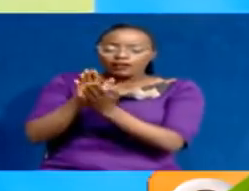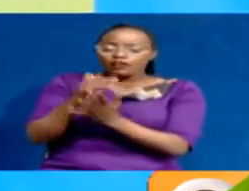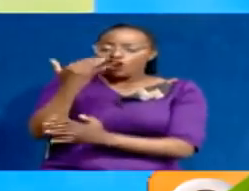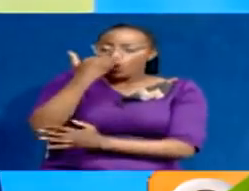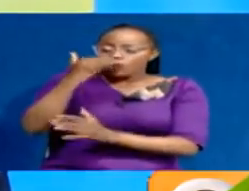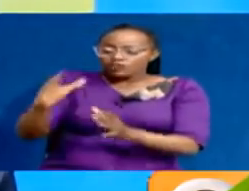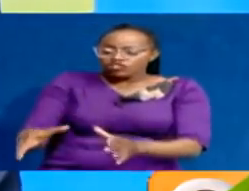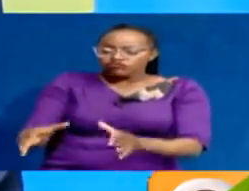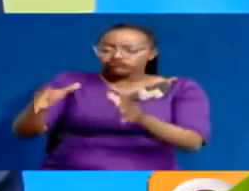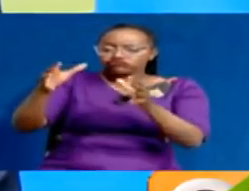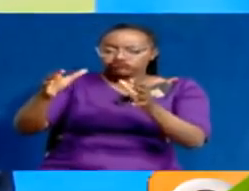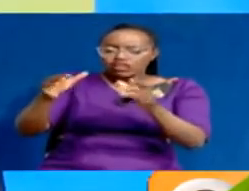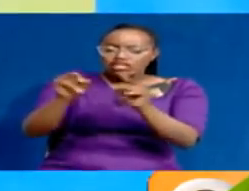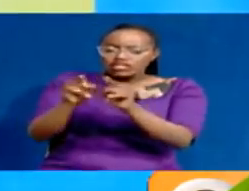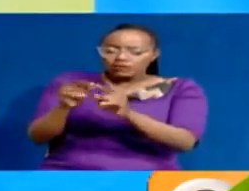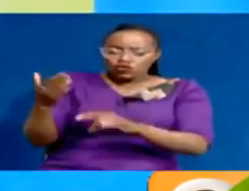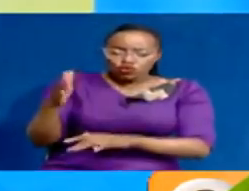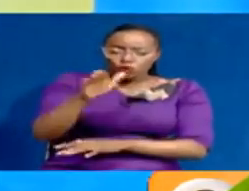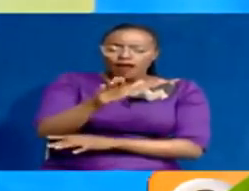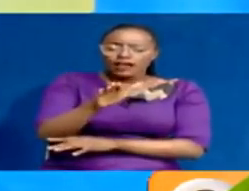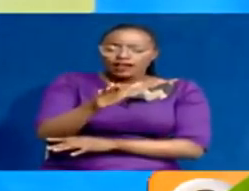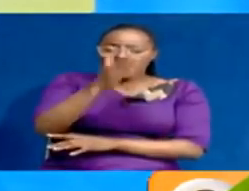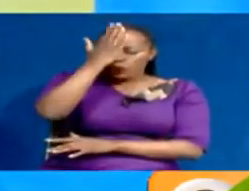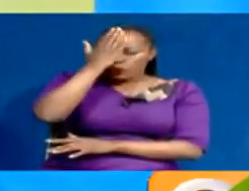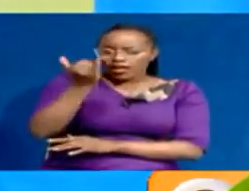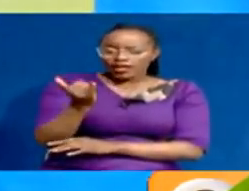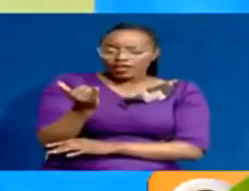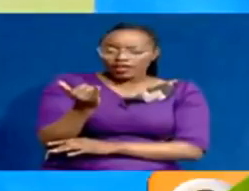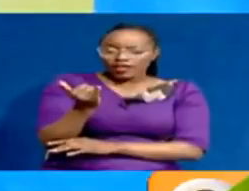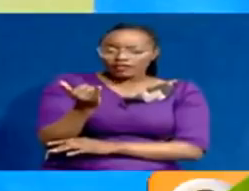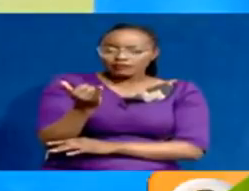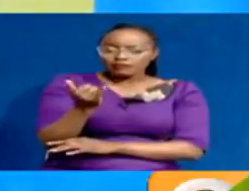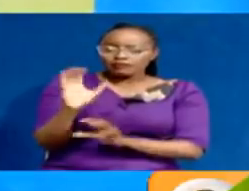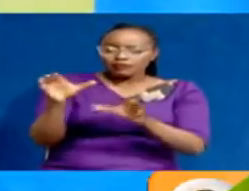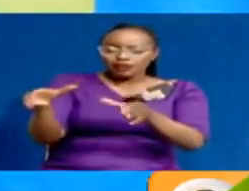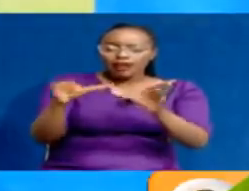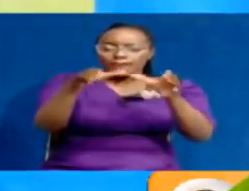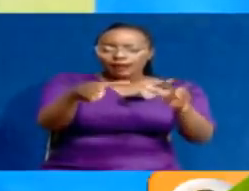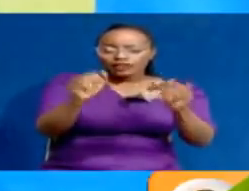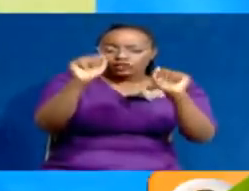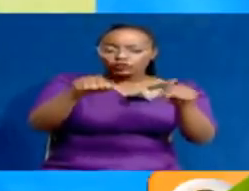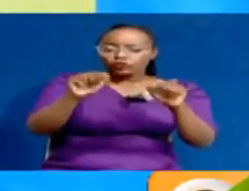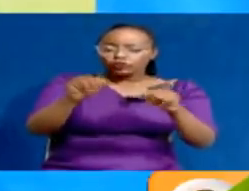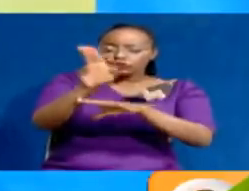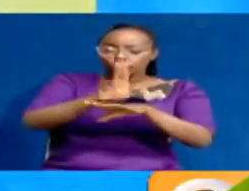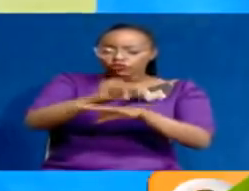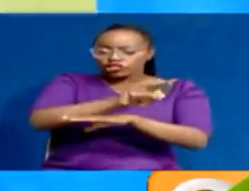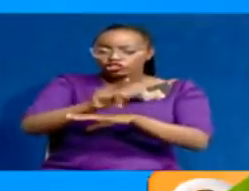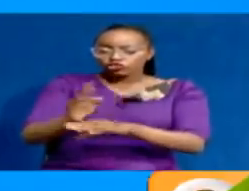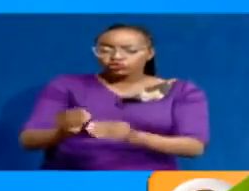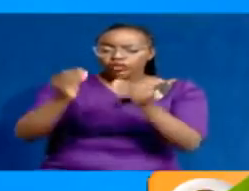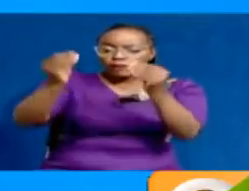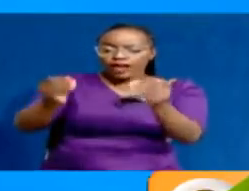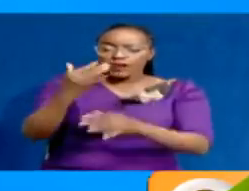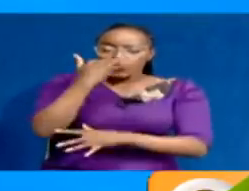oxygen cylinders to immediately return them so that the companies can be able to use them to